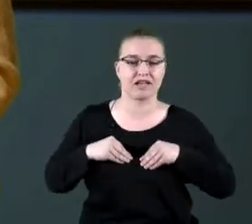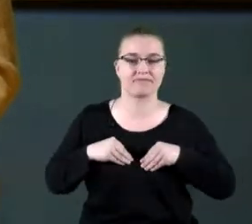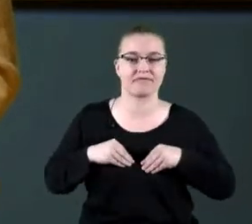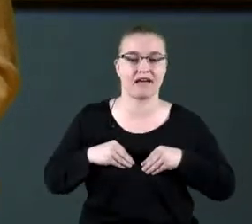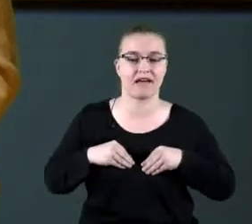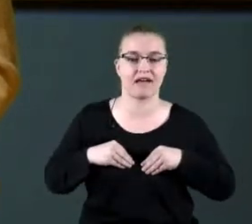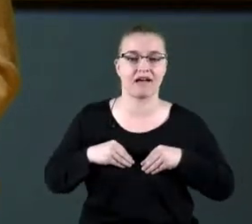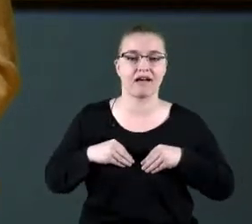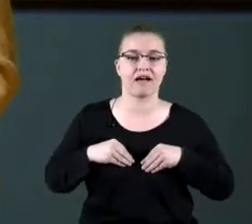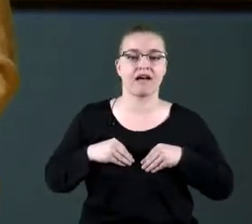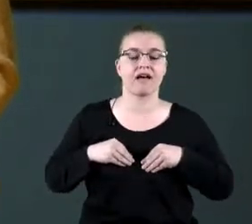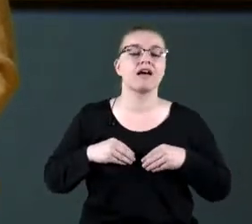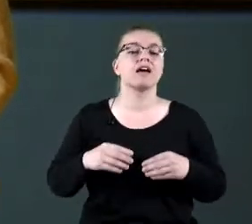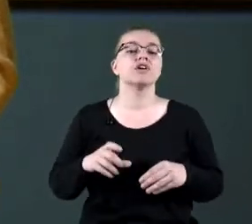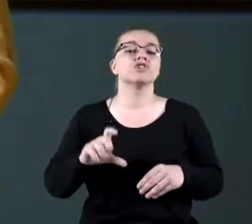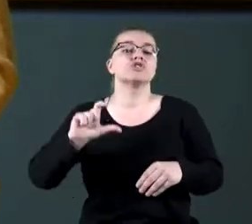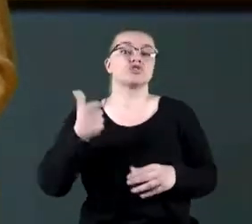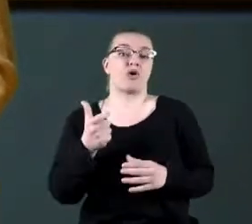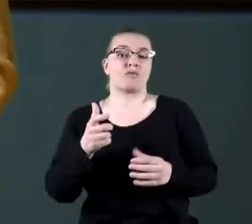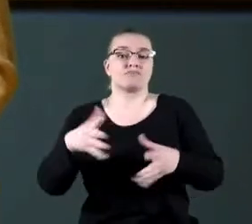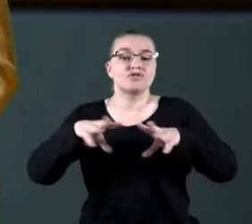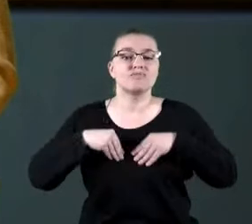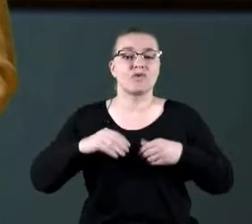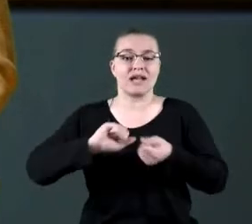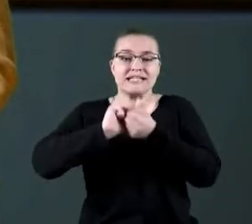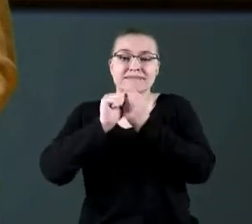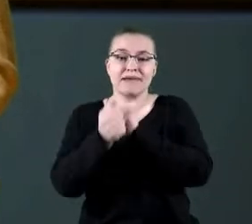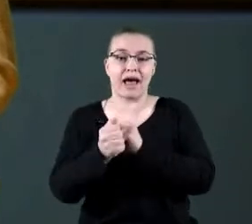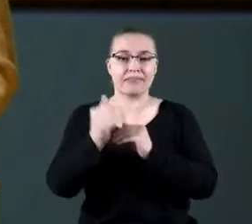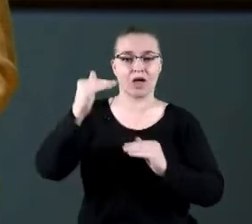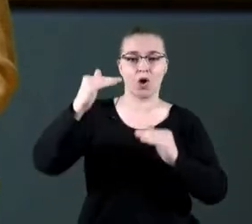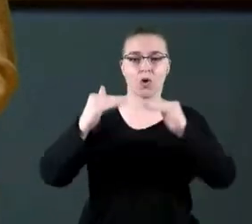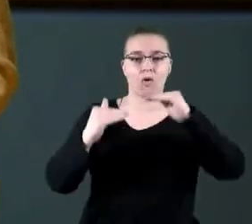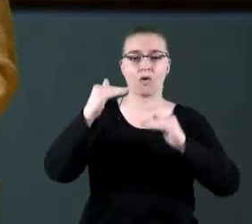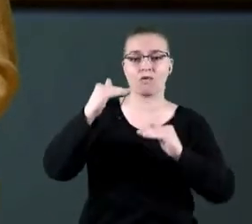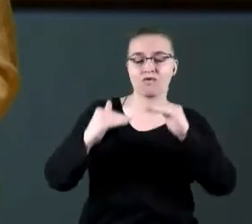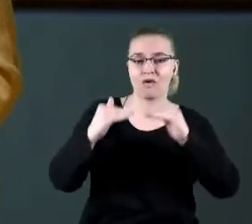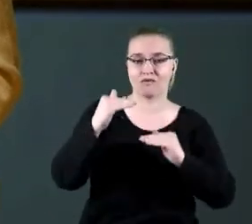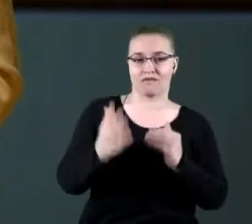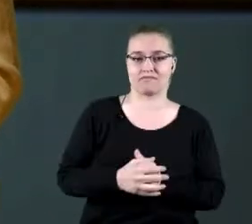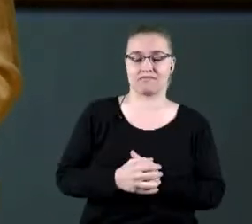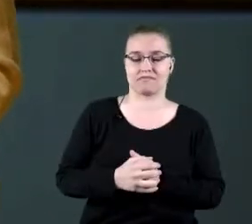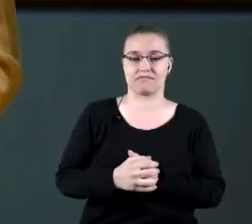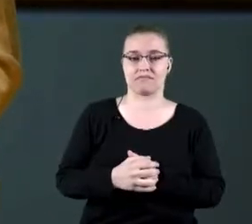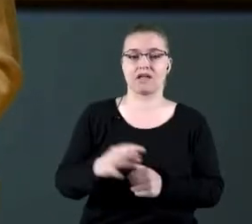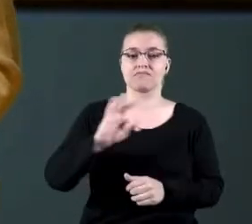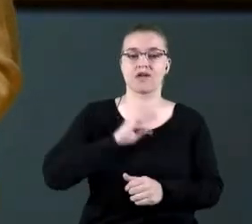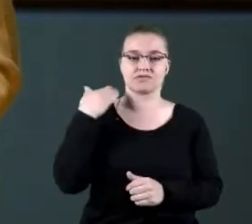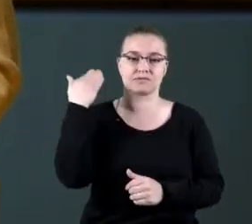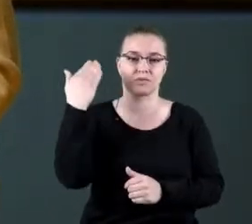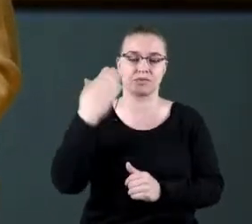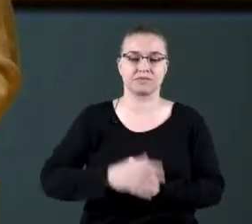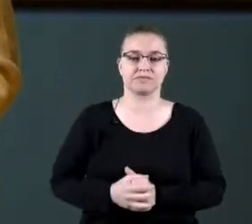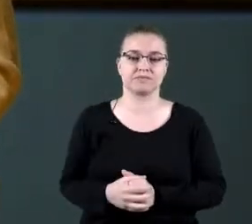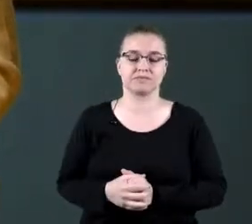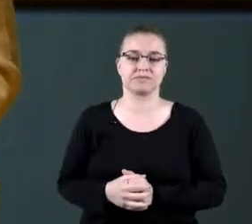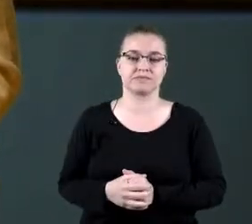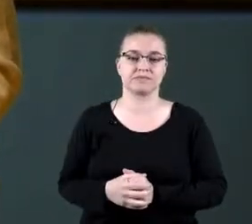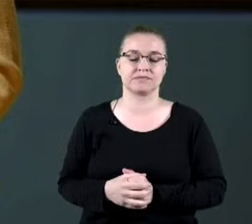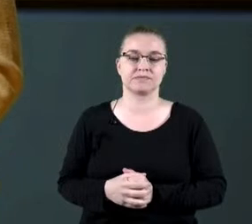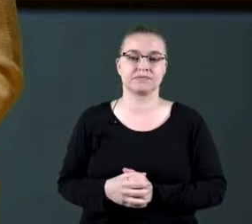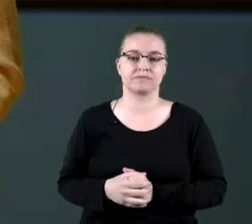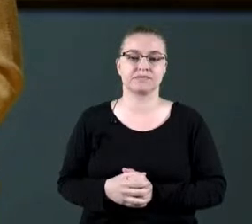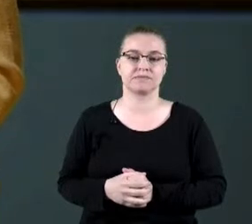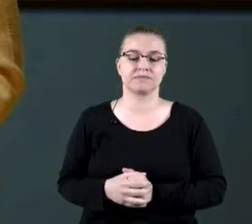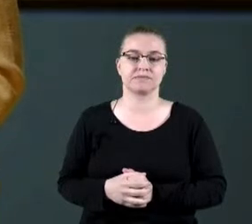confronts structural inequalities in an uneven society and represents a development gain. A further commonality